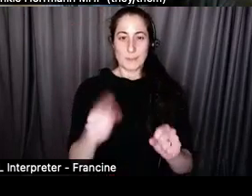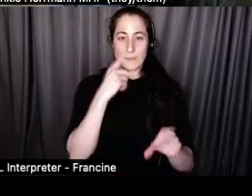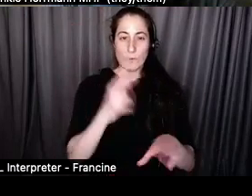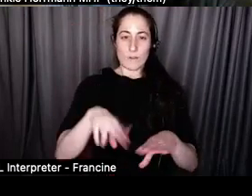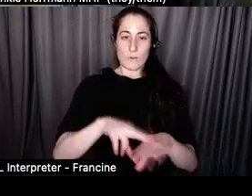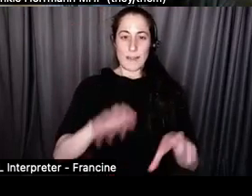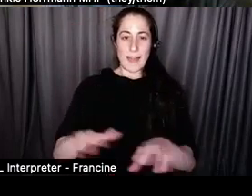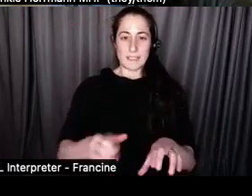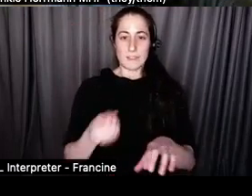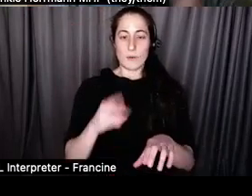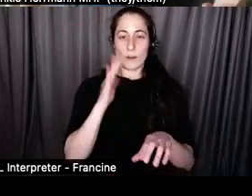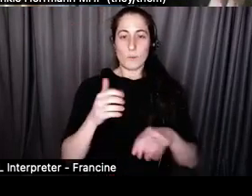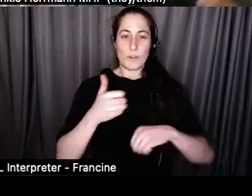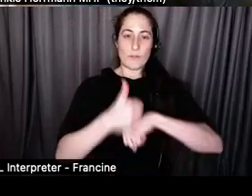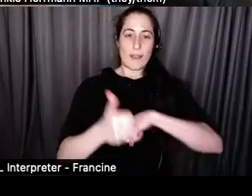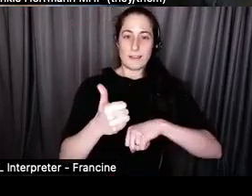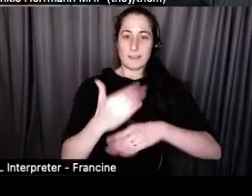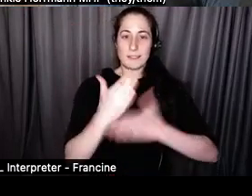or threaten some significant, in their language, handicap.